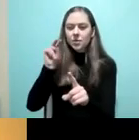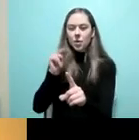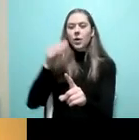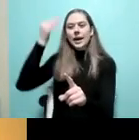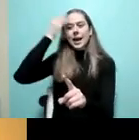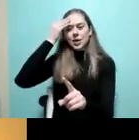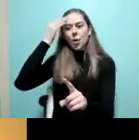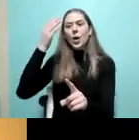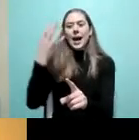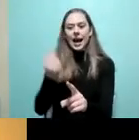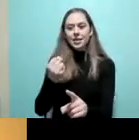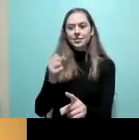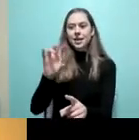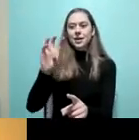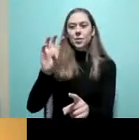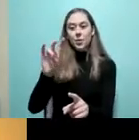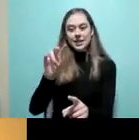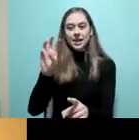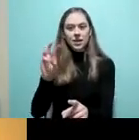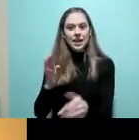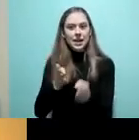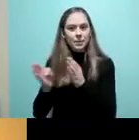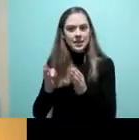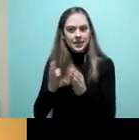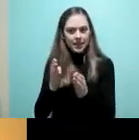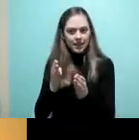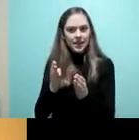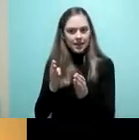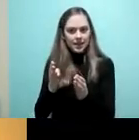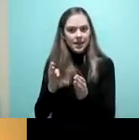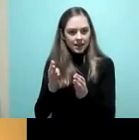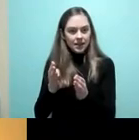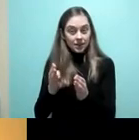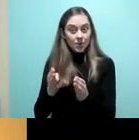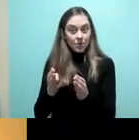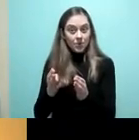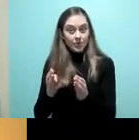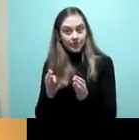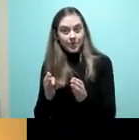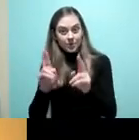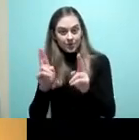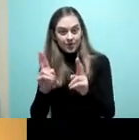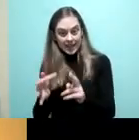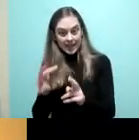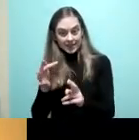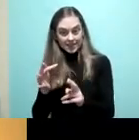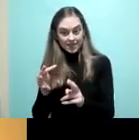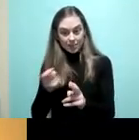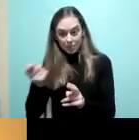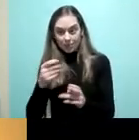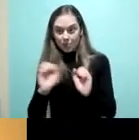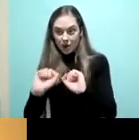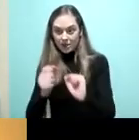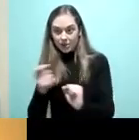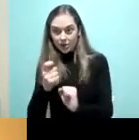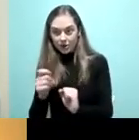this problem you're going to face in midweek. And rather than putting yourself under pressure and difficulty, then on Monday or Tuesday, you make